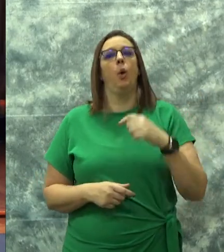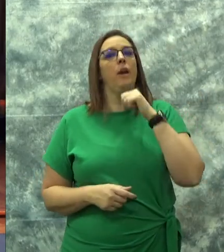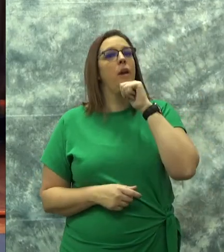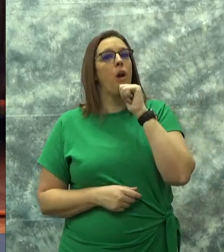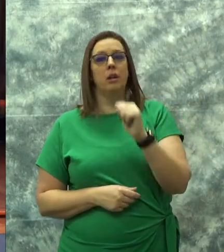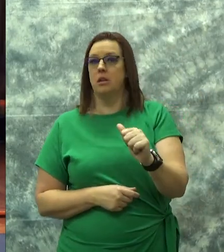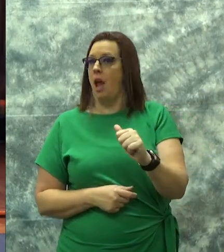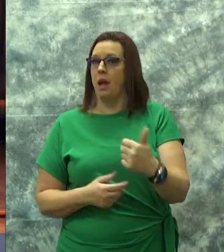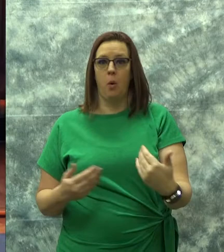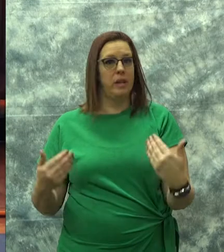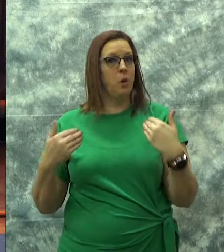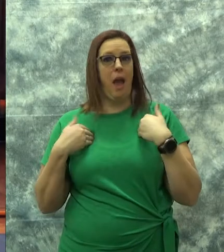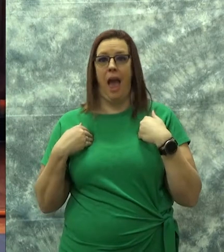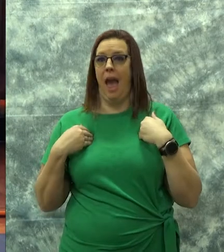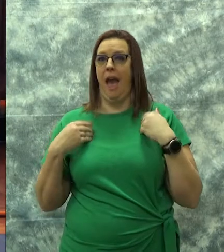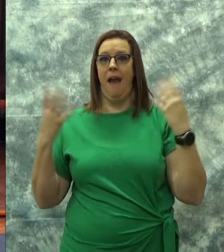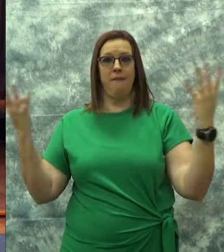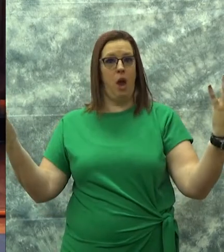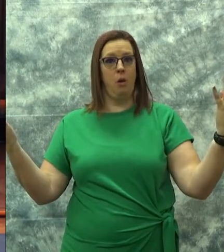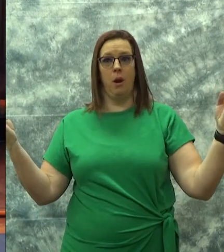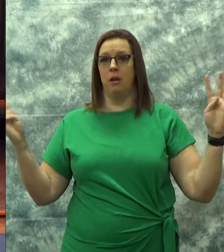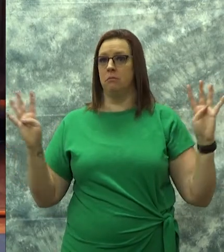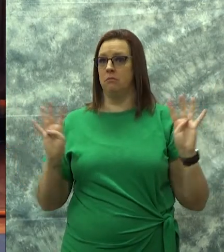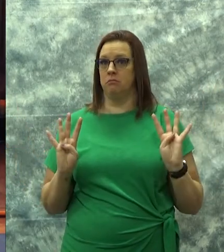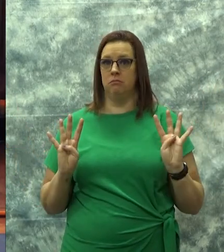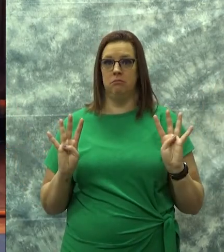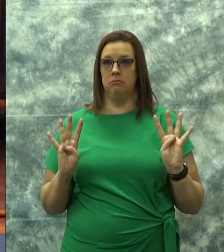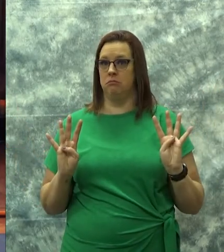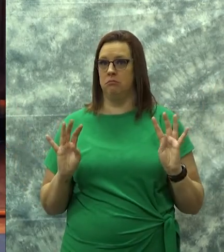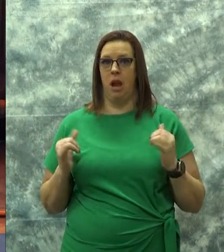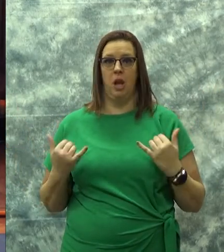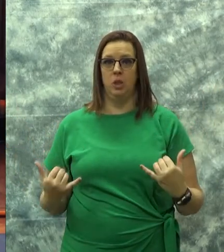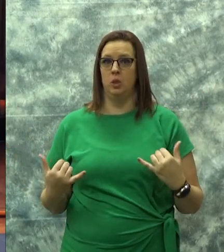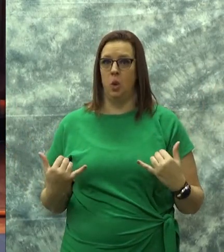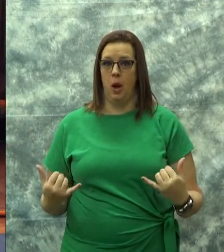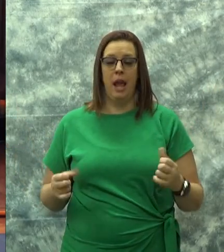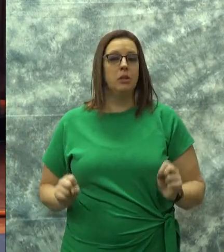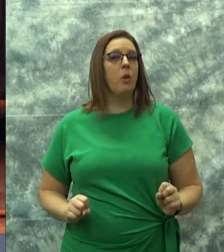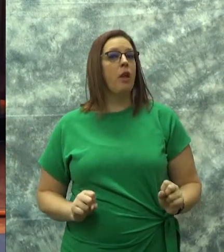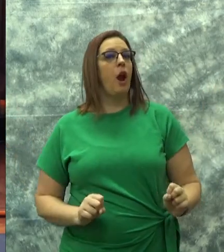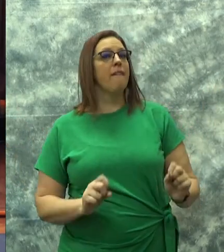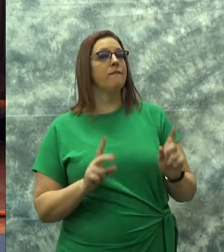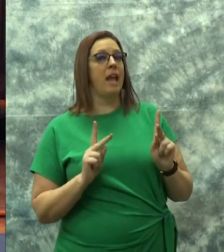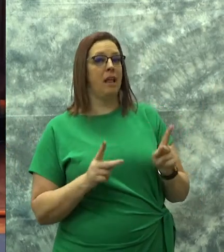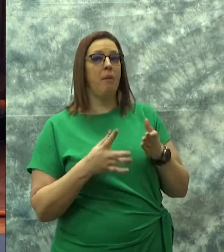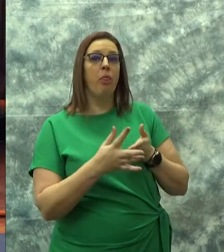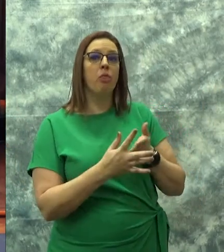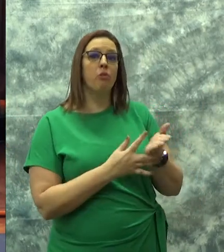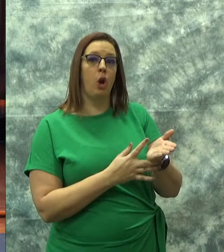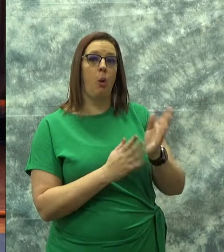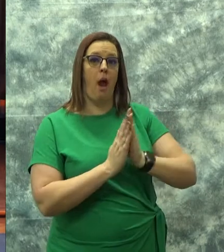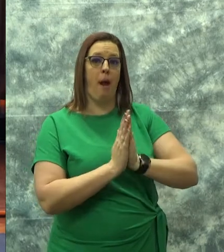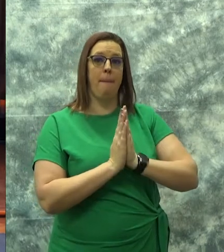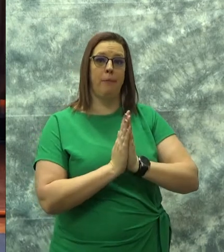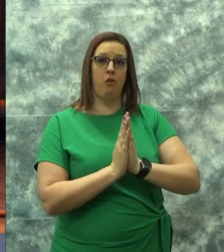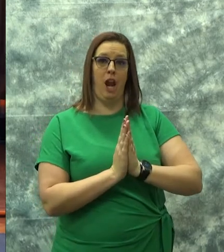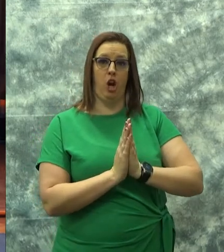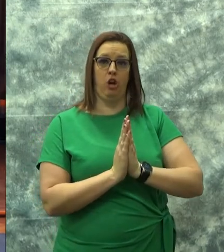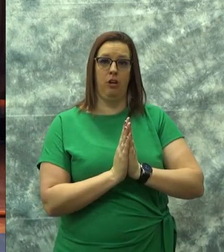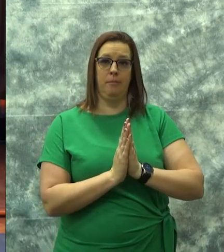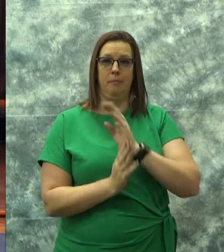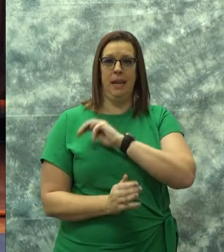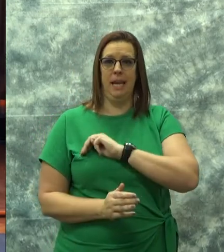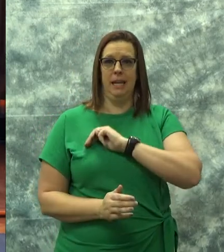amongst each other, we are not going to have our practitioners down here to pray today. They are available through our prayer ministry. You can